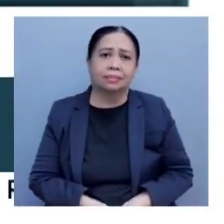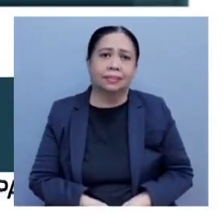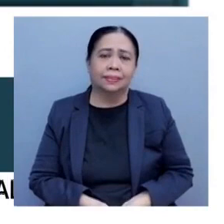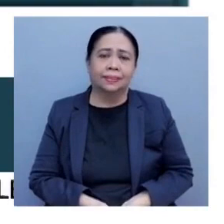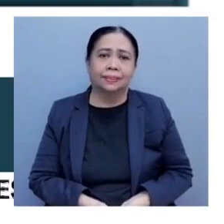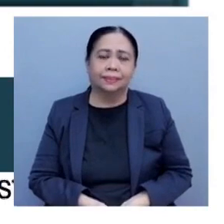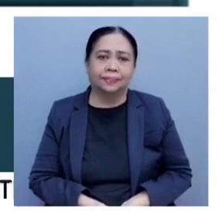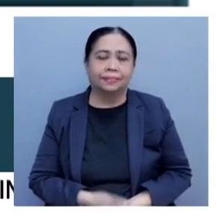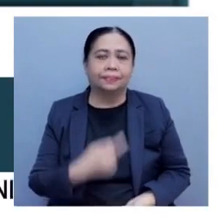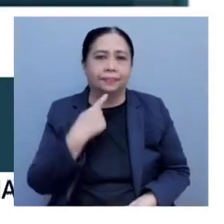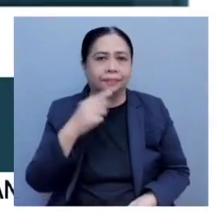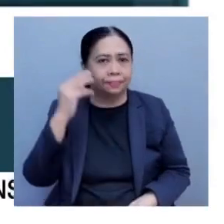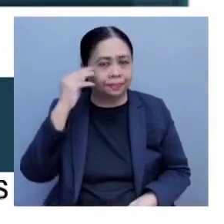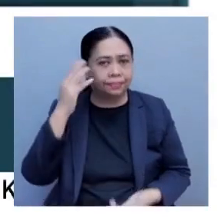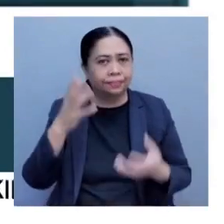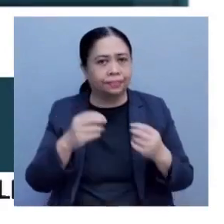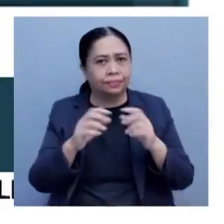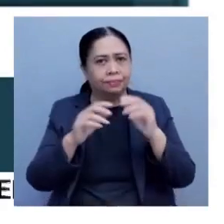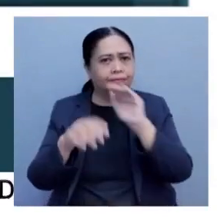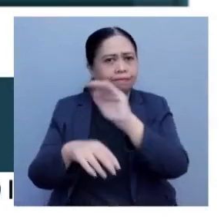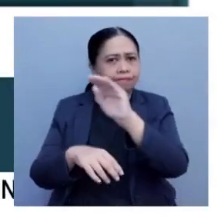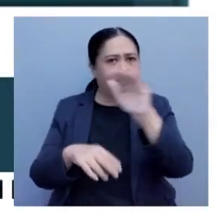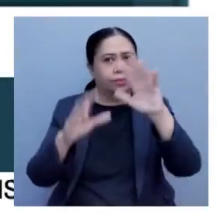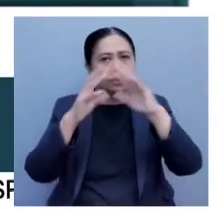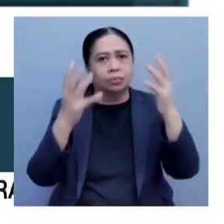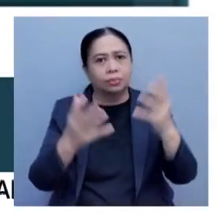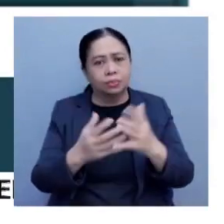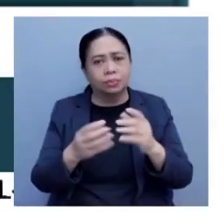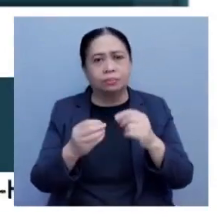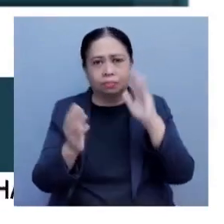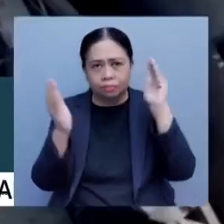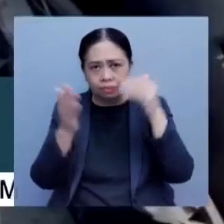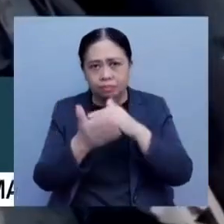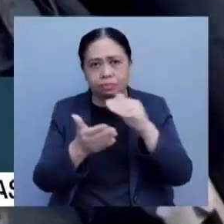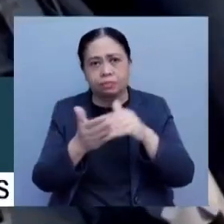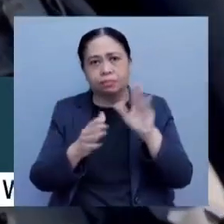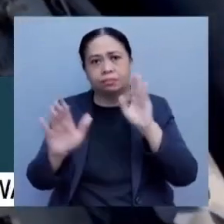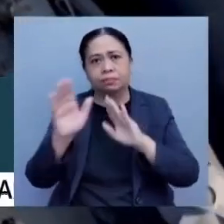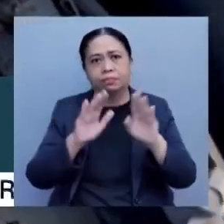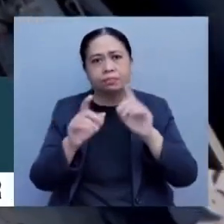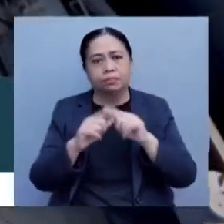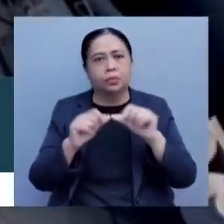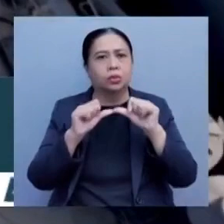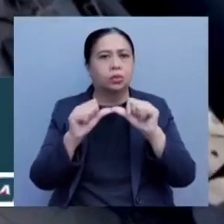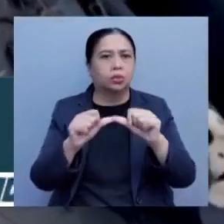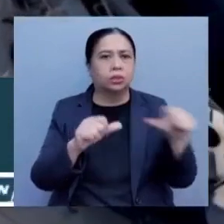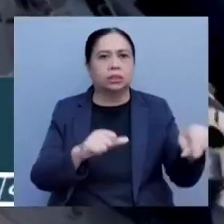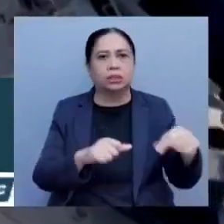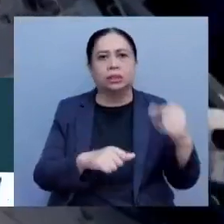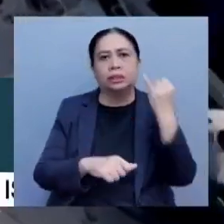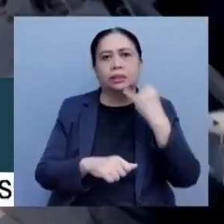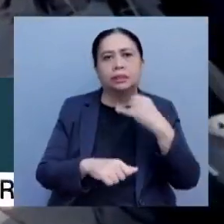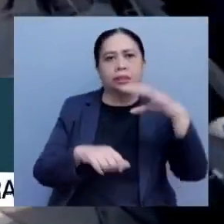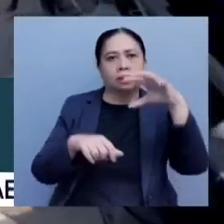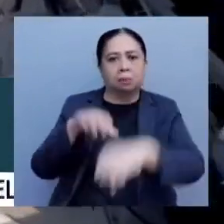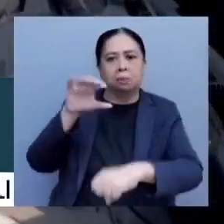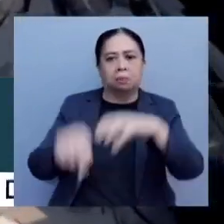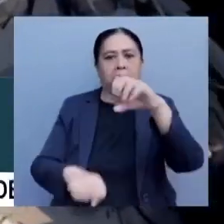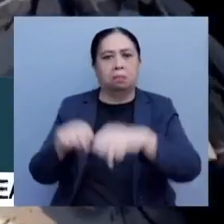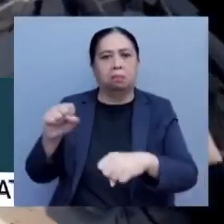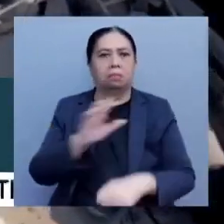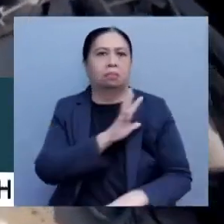Mohammed also wants to draw the world's attention to the core problem, which he says is the continued occupation by Israel of